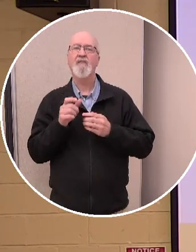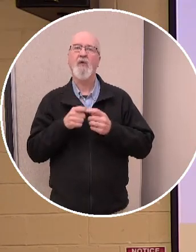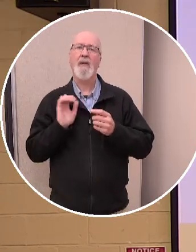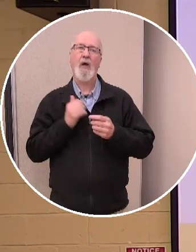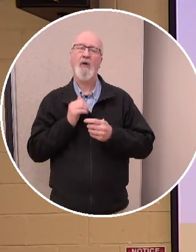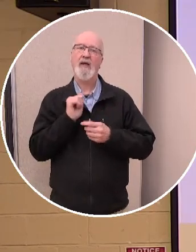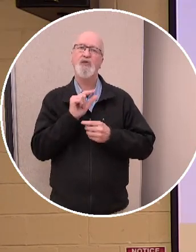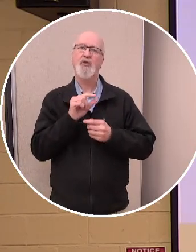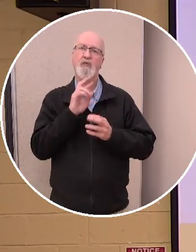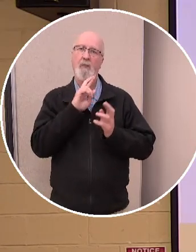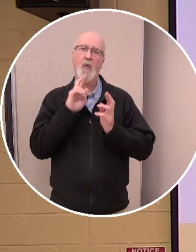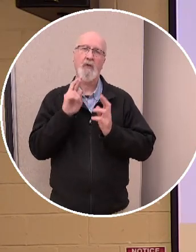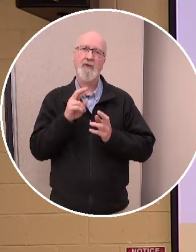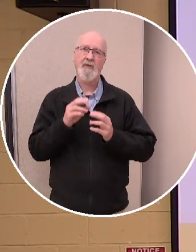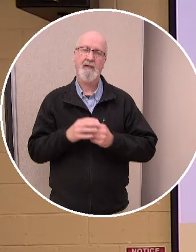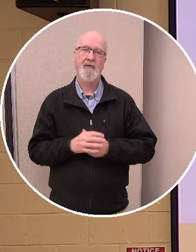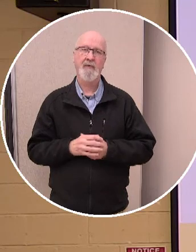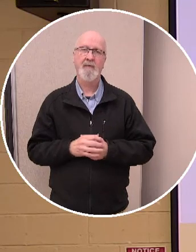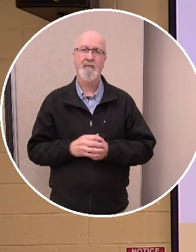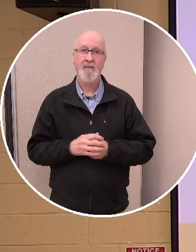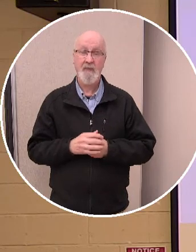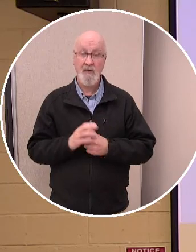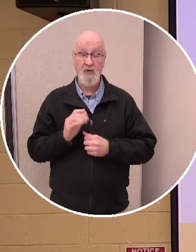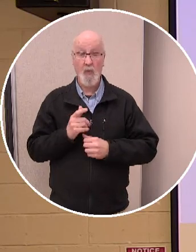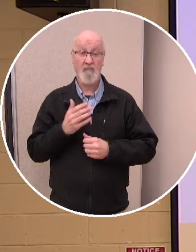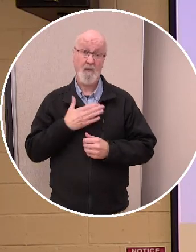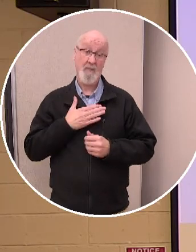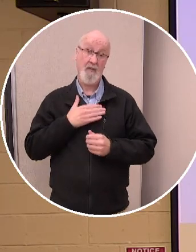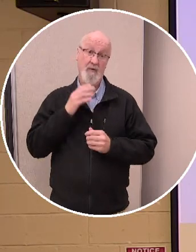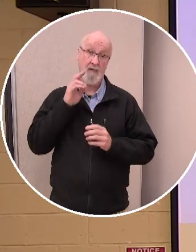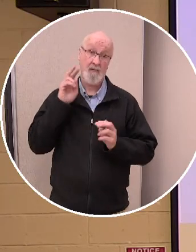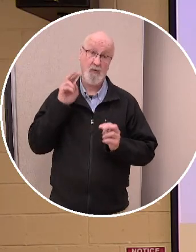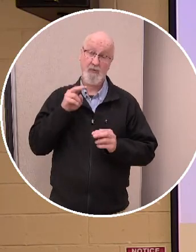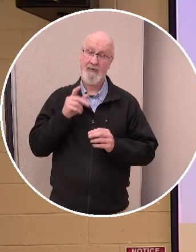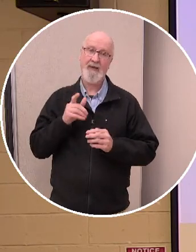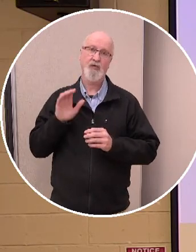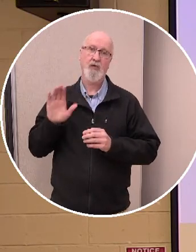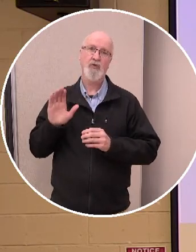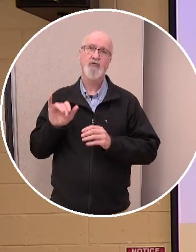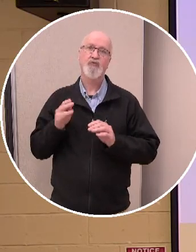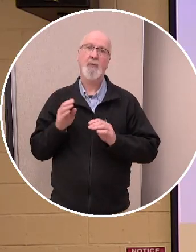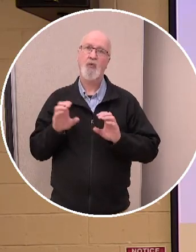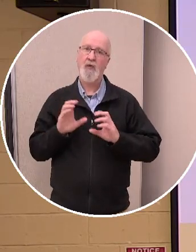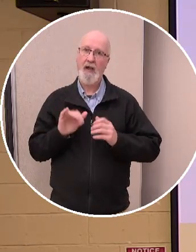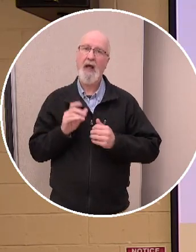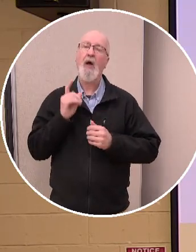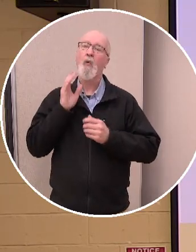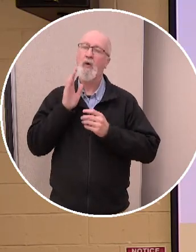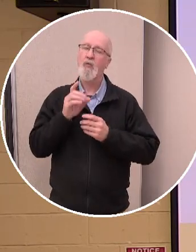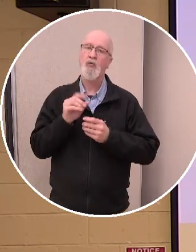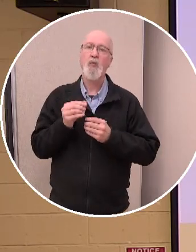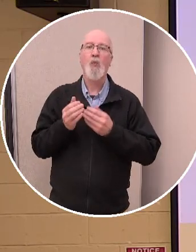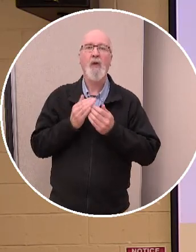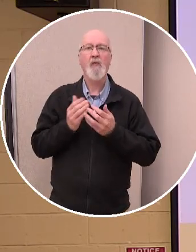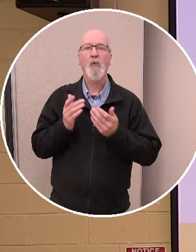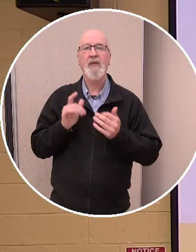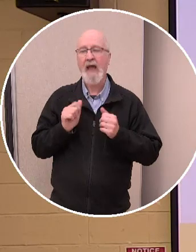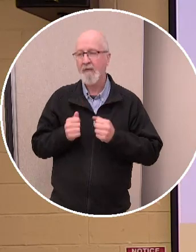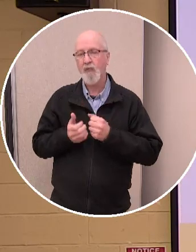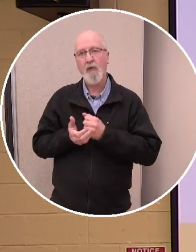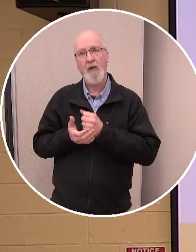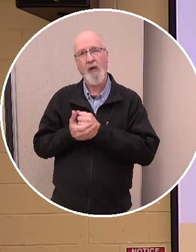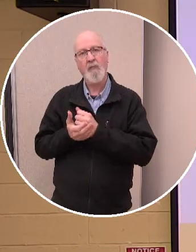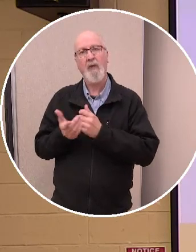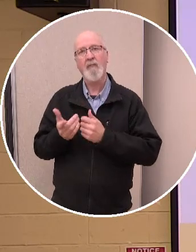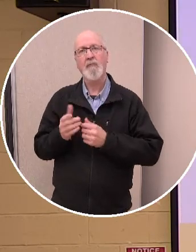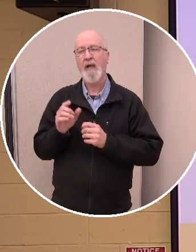report. So from my point of view, that's their job to do that, and we certainly will do what we have to do on our side to answer the questions